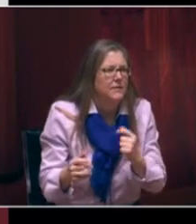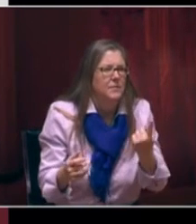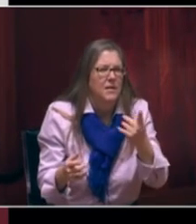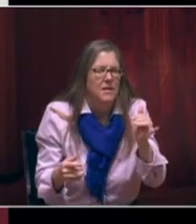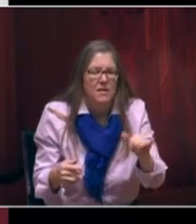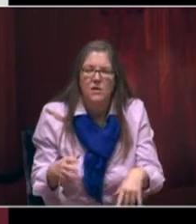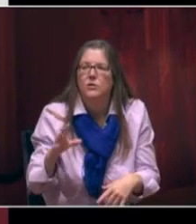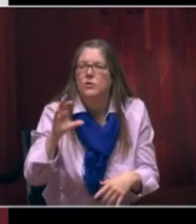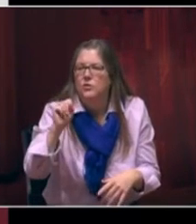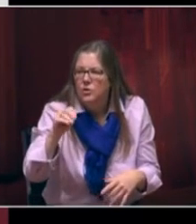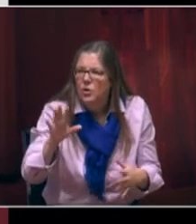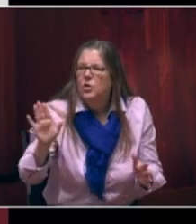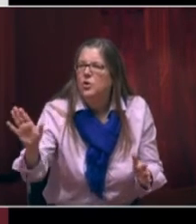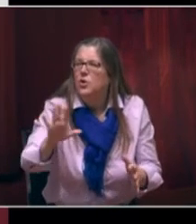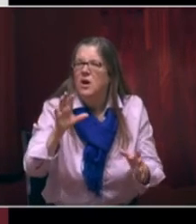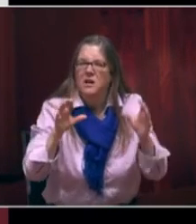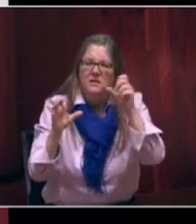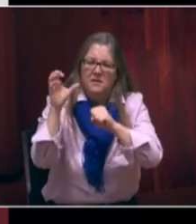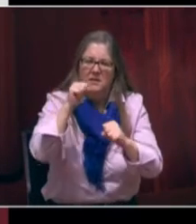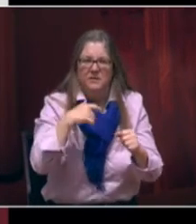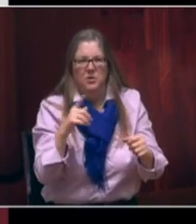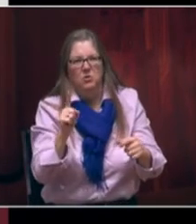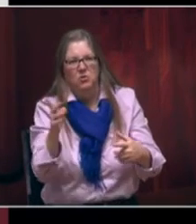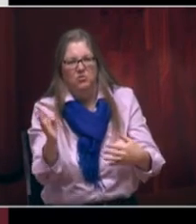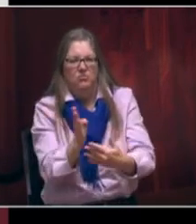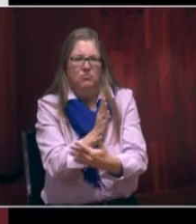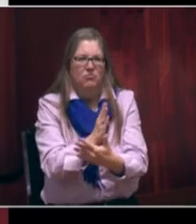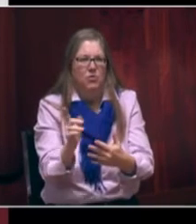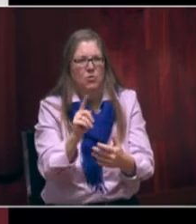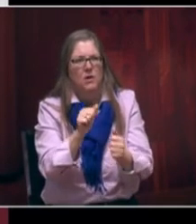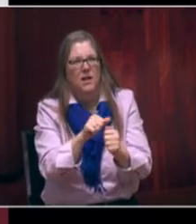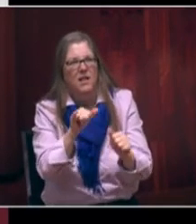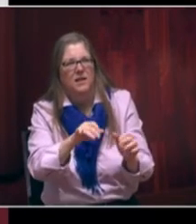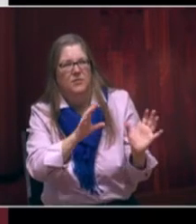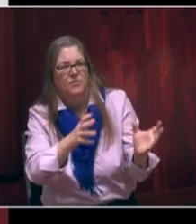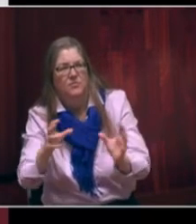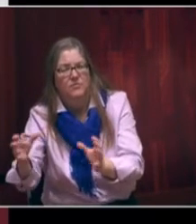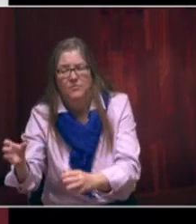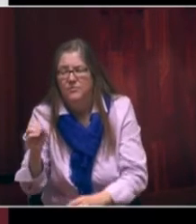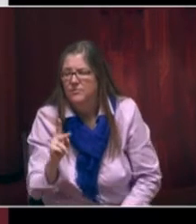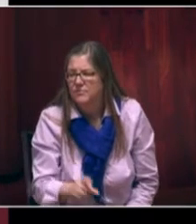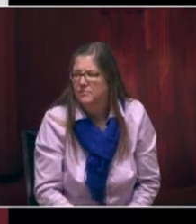gauge of where you, your best guess of where you think you fall in any of these different success criteria categories.